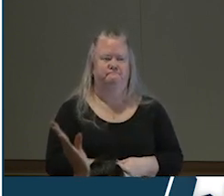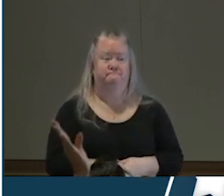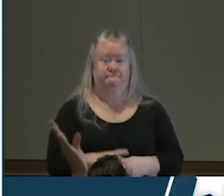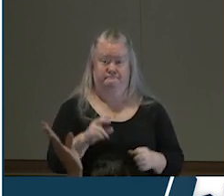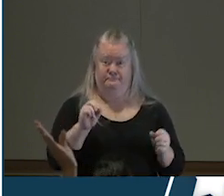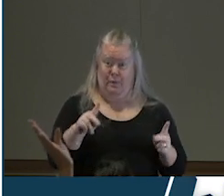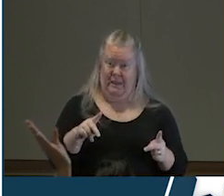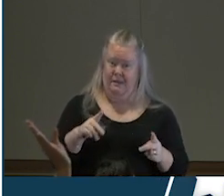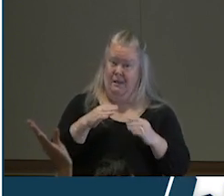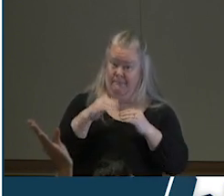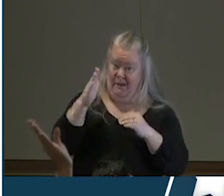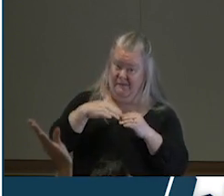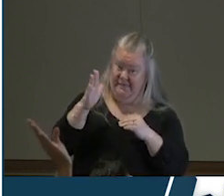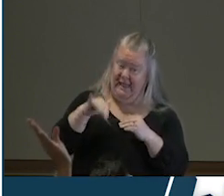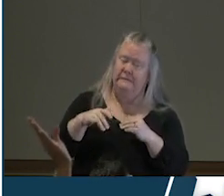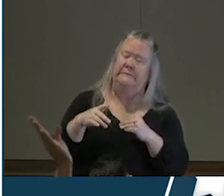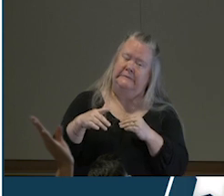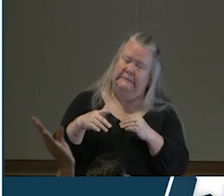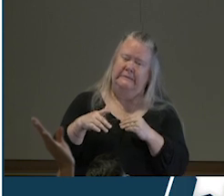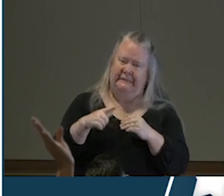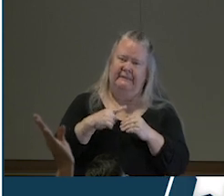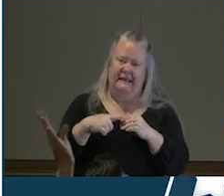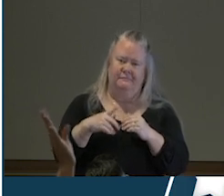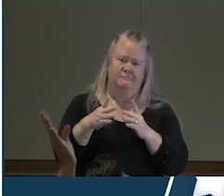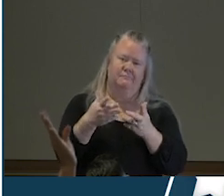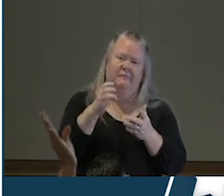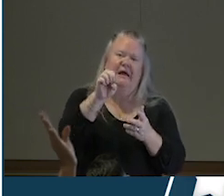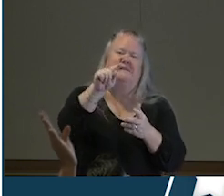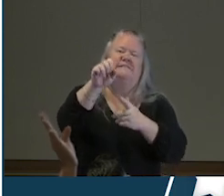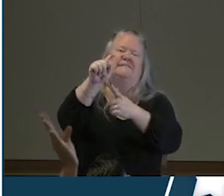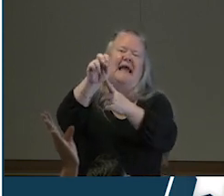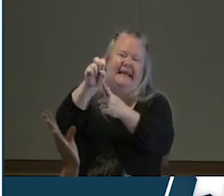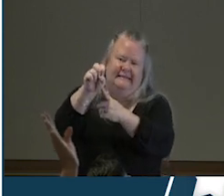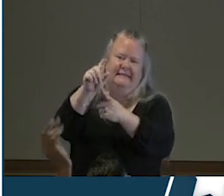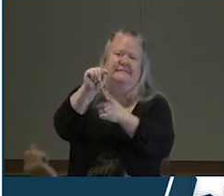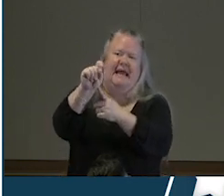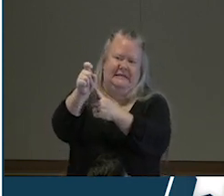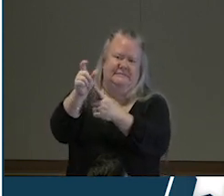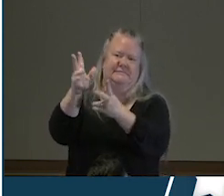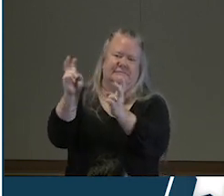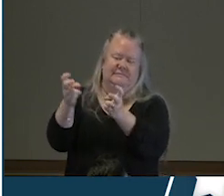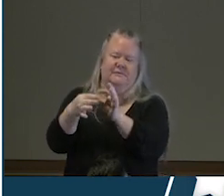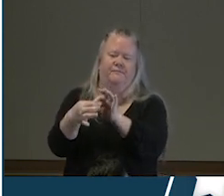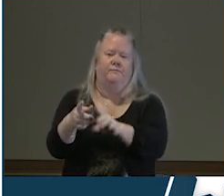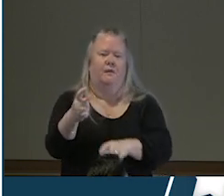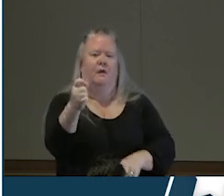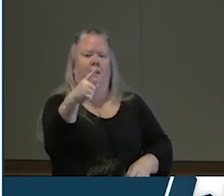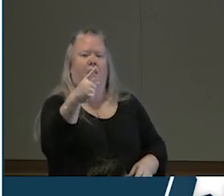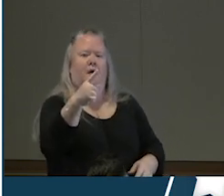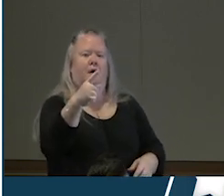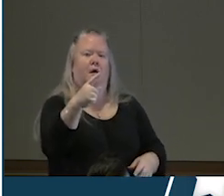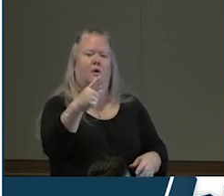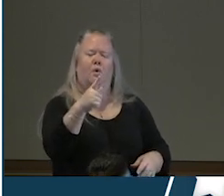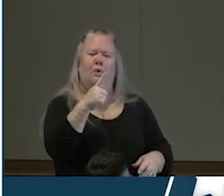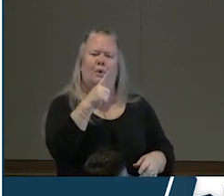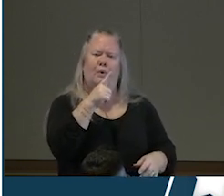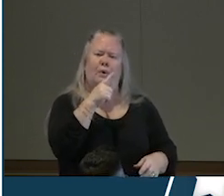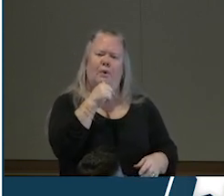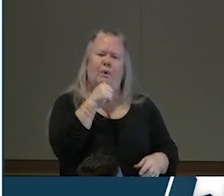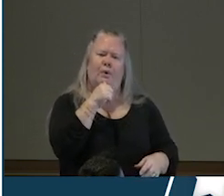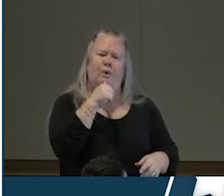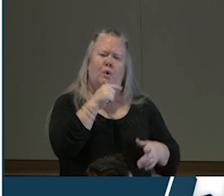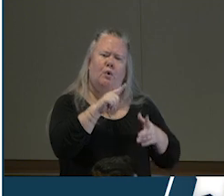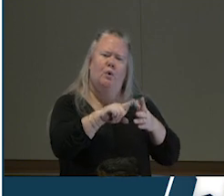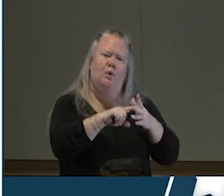Okay. Everything above that, then we get into estate tax issues. Question? You missed the beginning. Who draw the